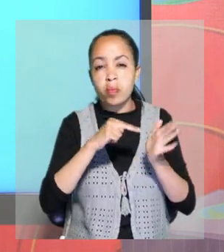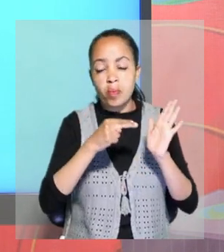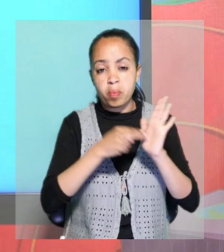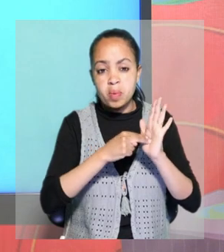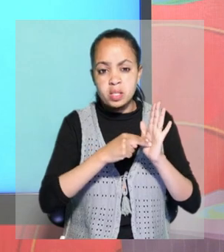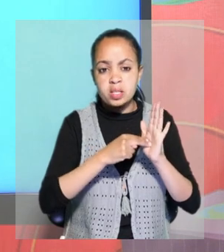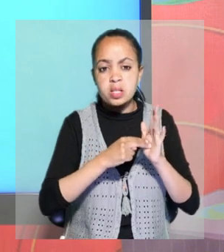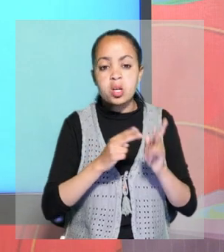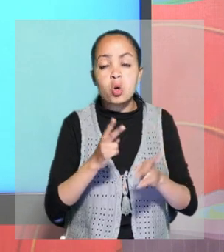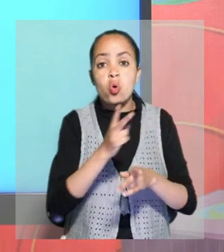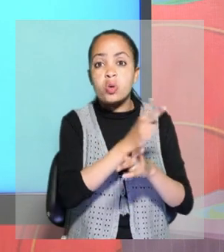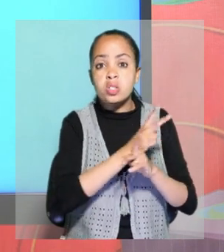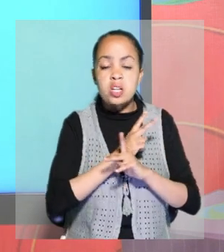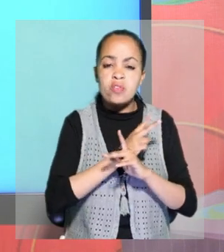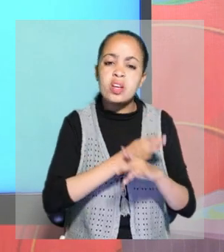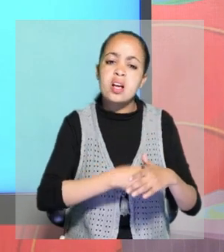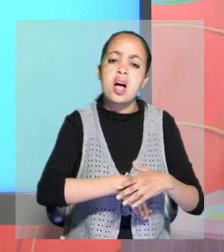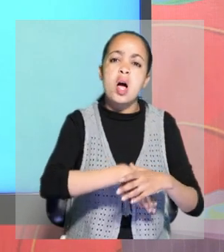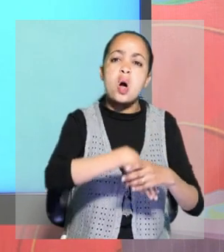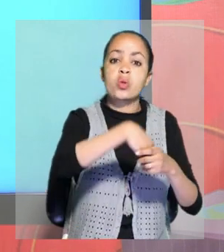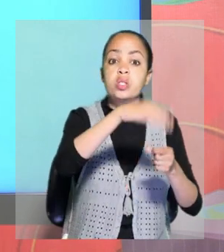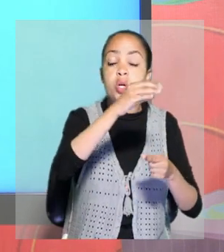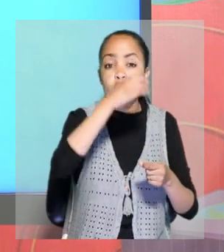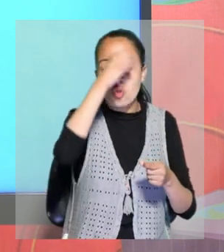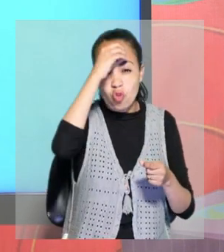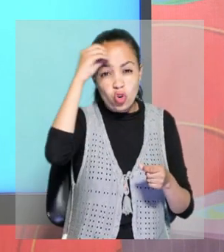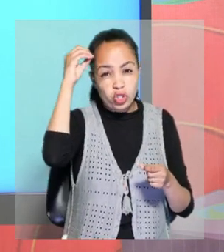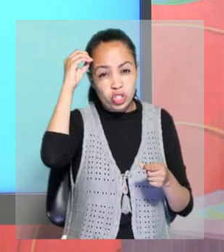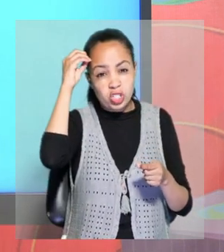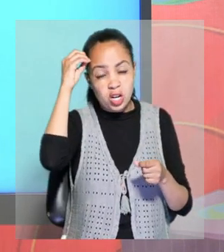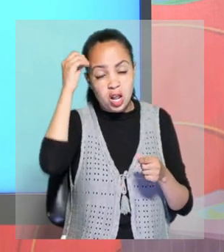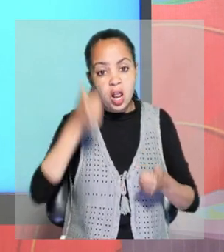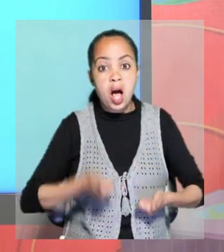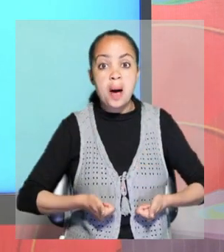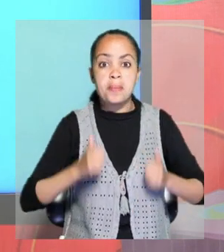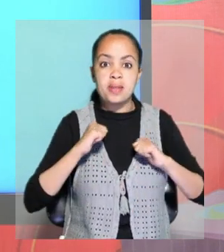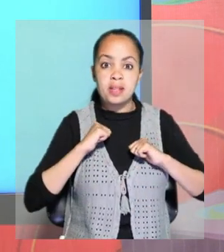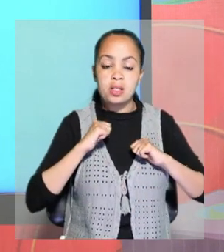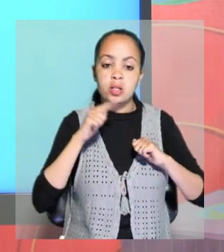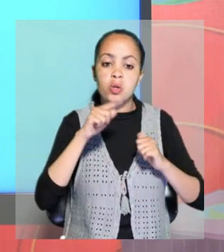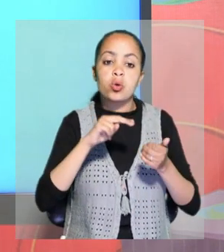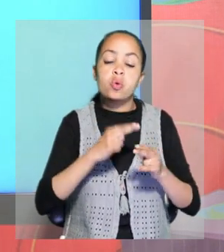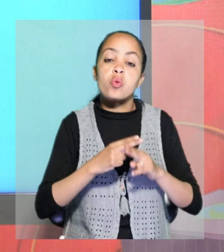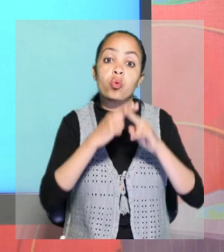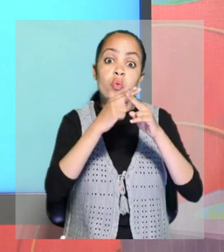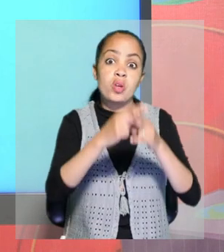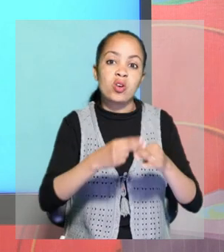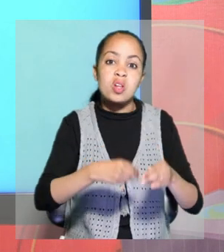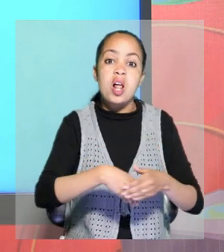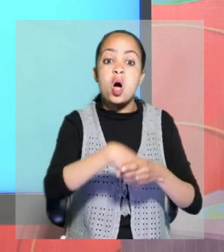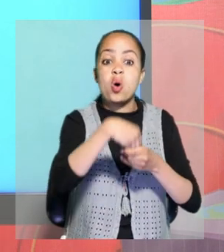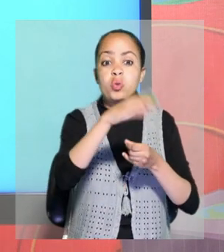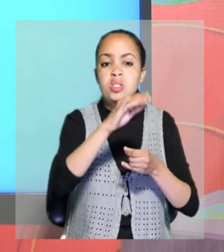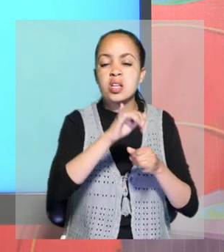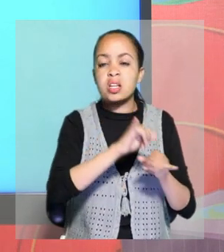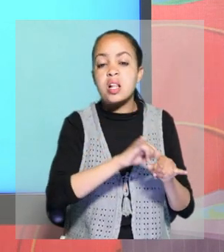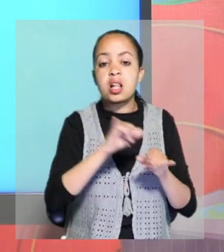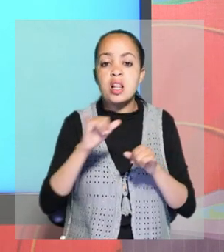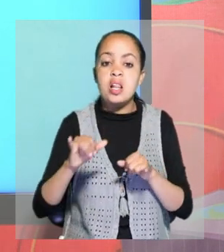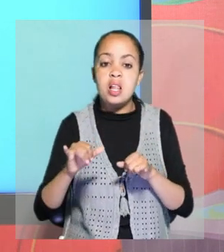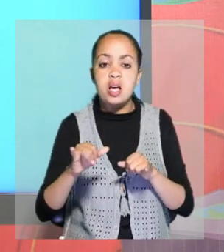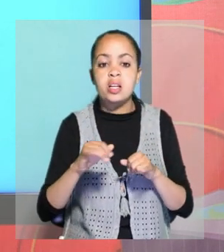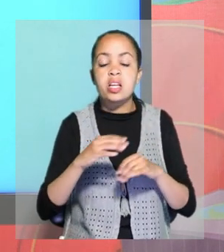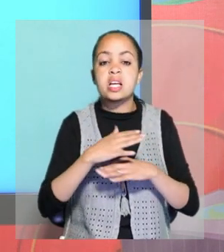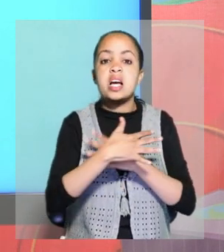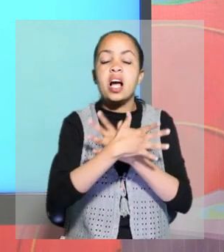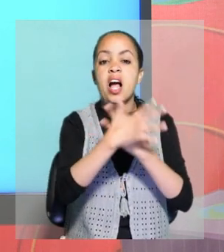conserving biodiversity outside of the original habitat, we call off-site conservation, like botanical